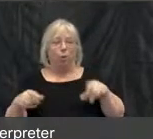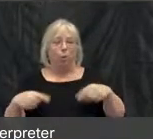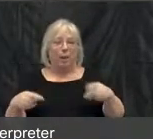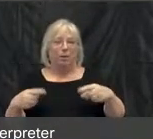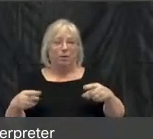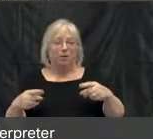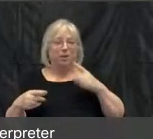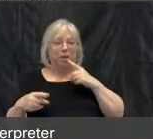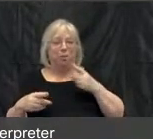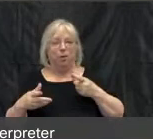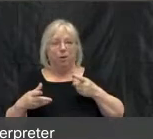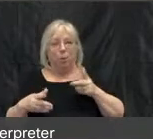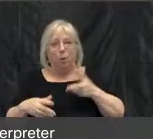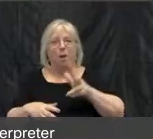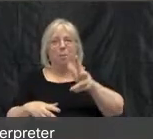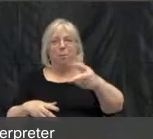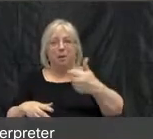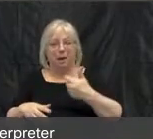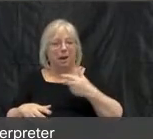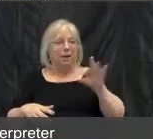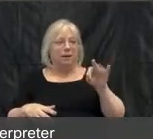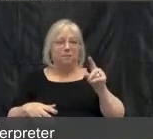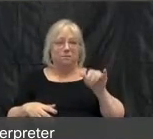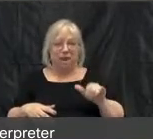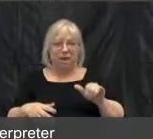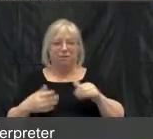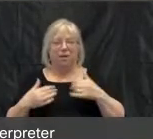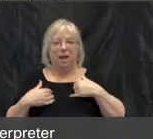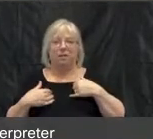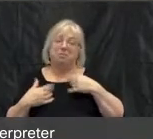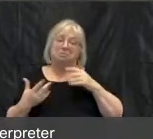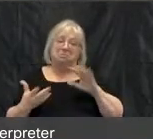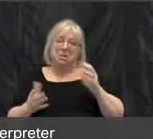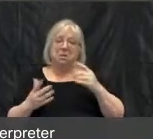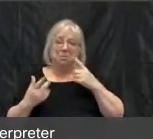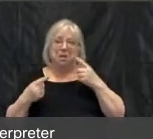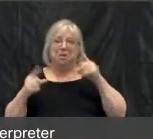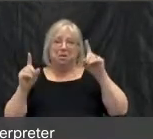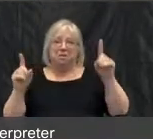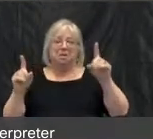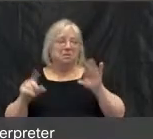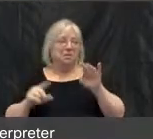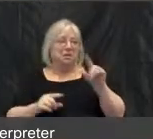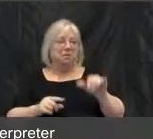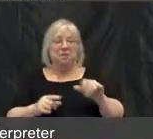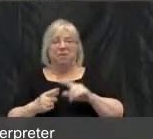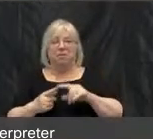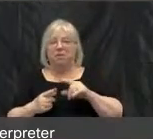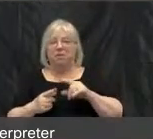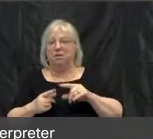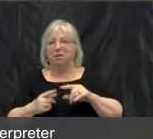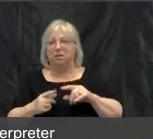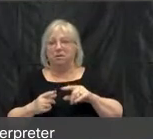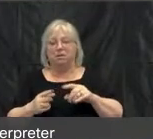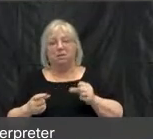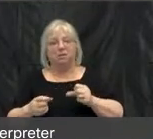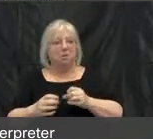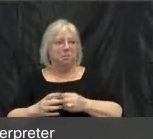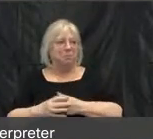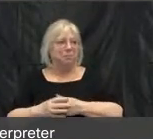districts. Fayetteville has them, and evidently it's working well in Fayetteville. They beat Mississippi State last week.